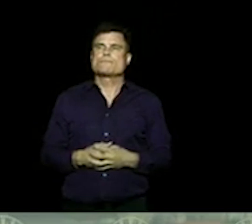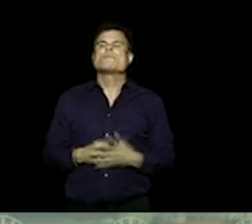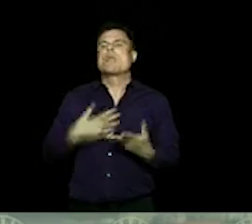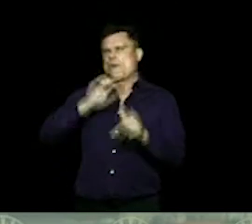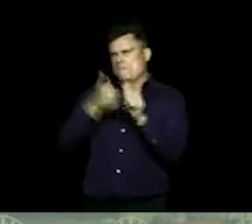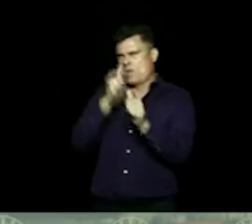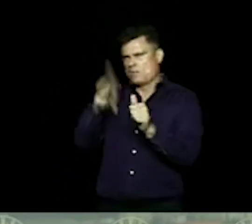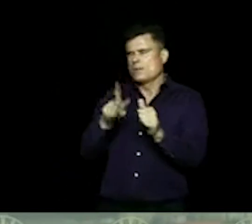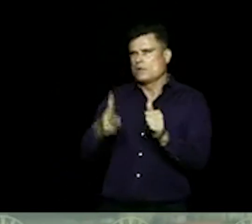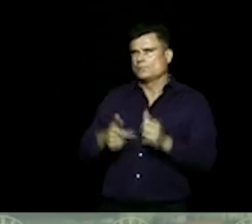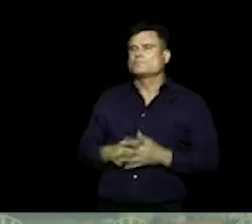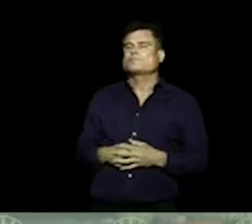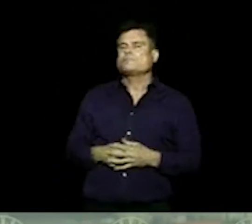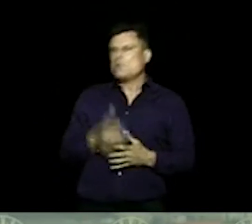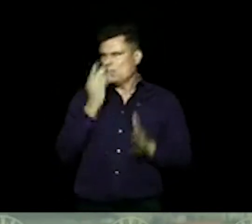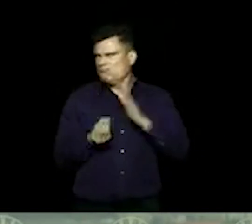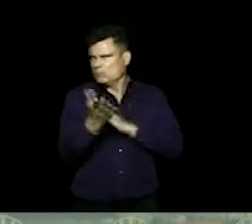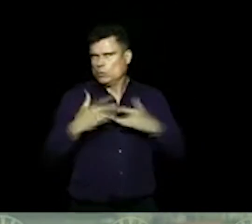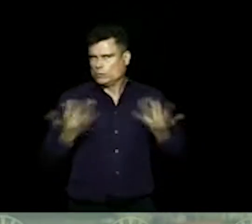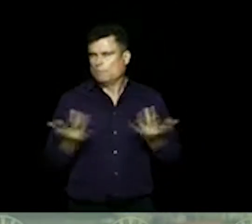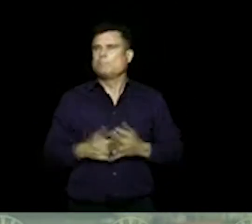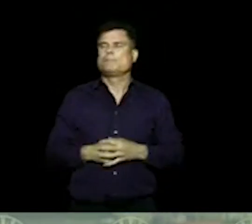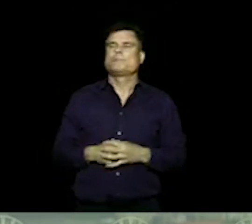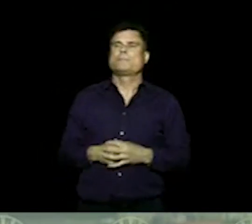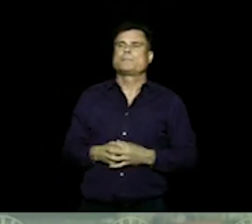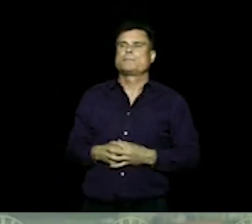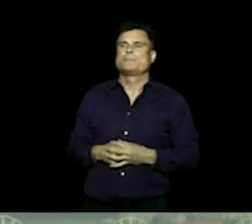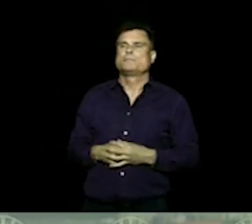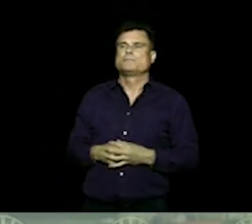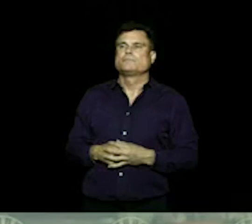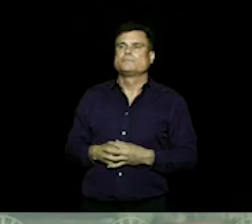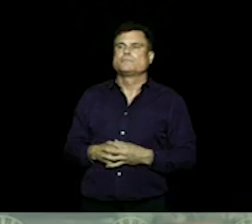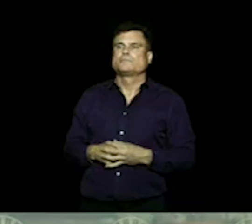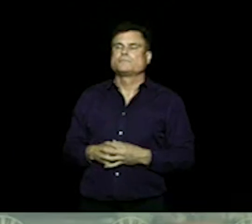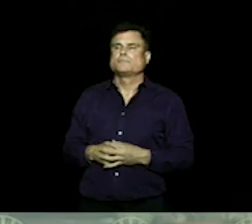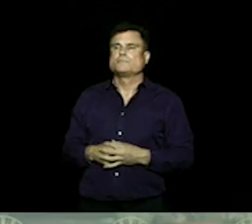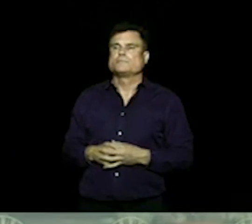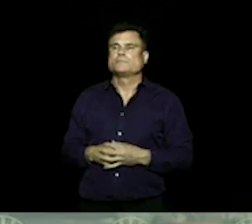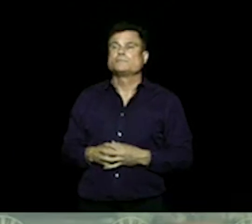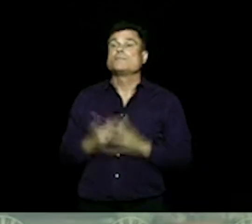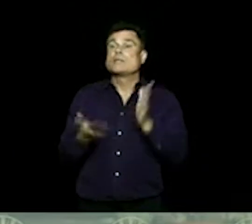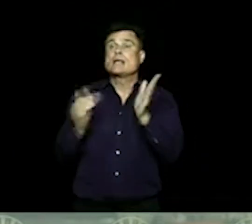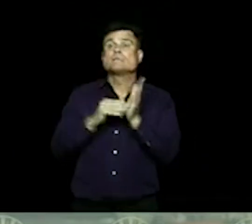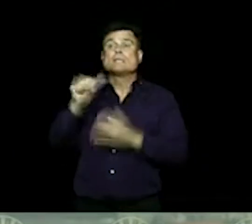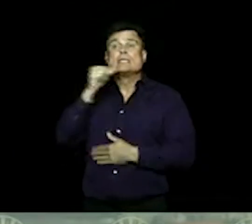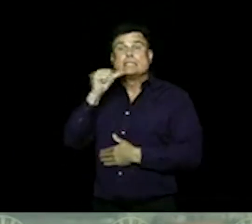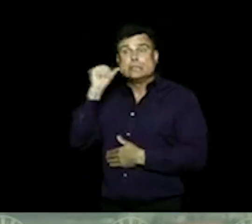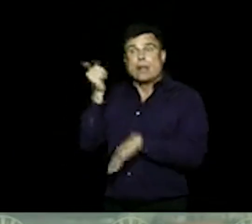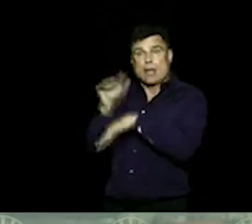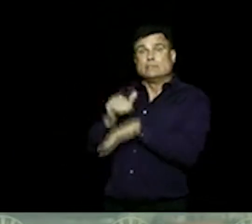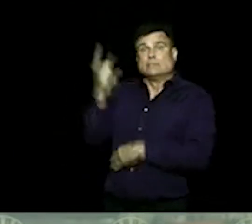because you were cut off. That last night I was made aware of serious allegations of racist and completely abhorrent